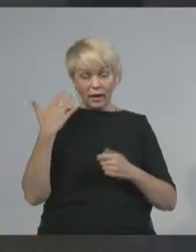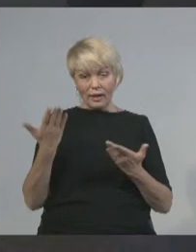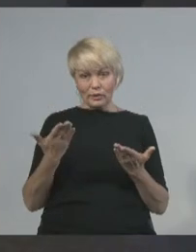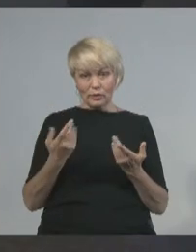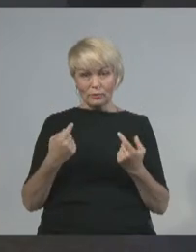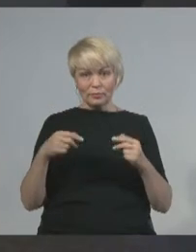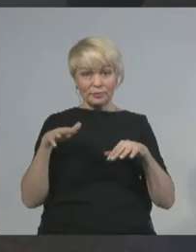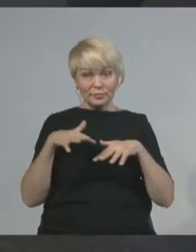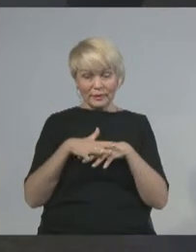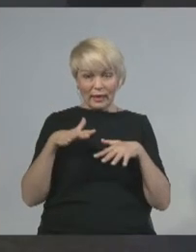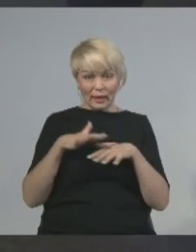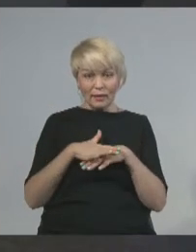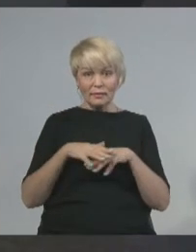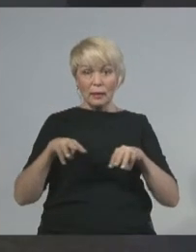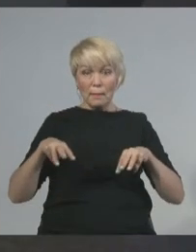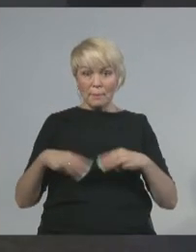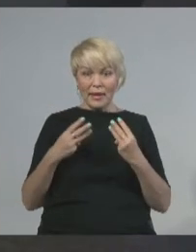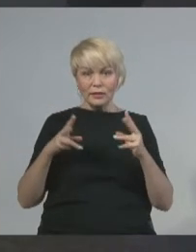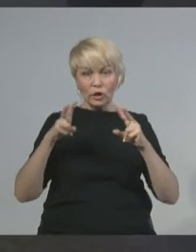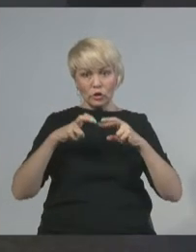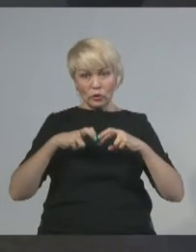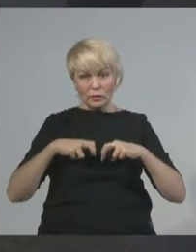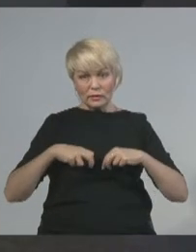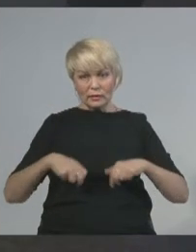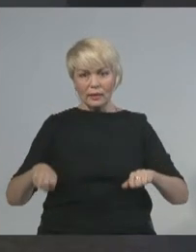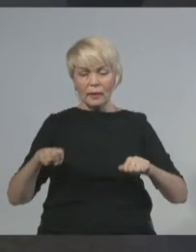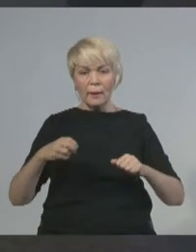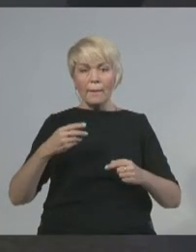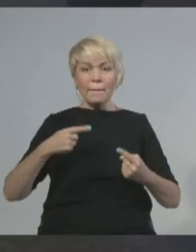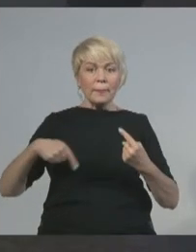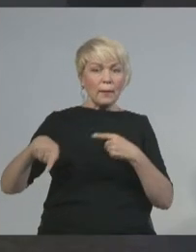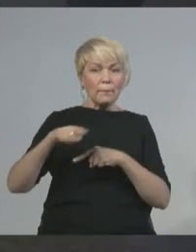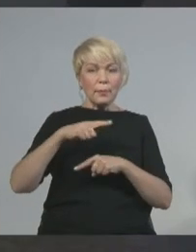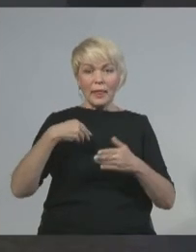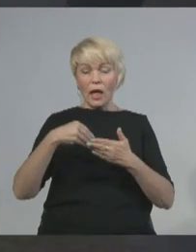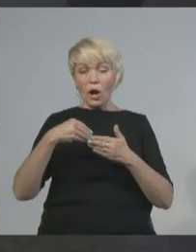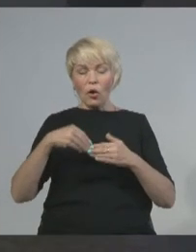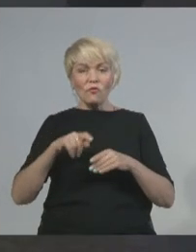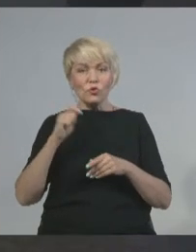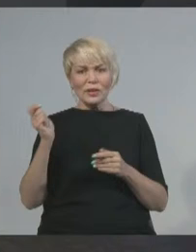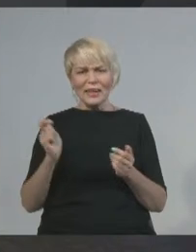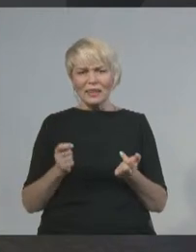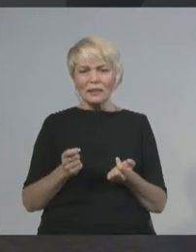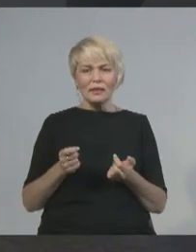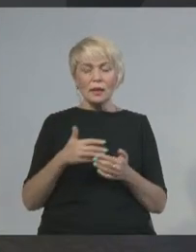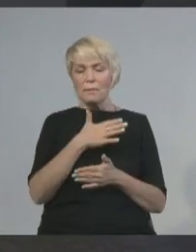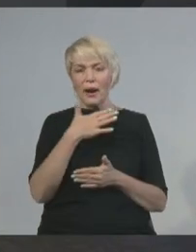media research studies of paywall